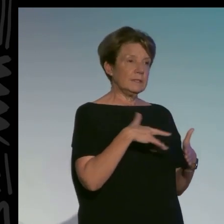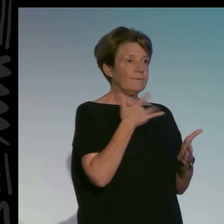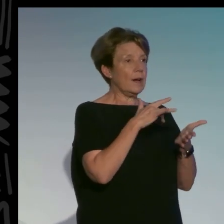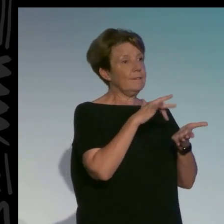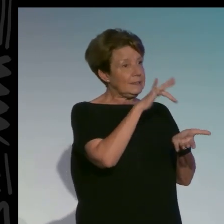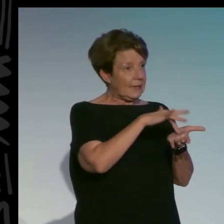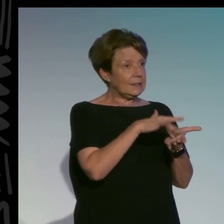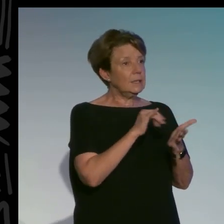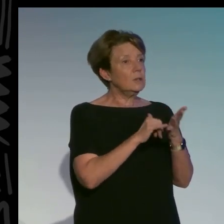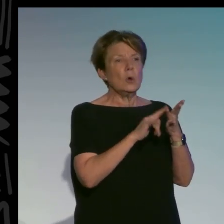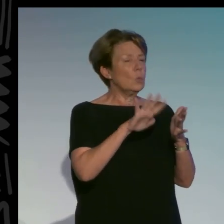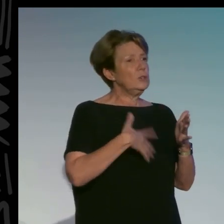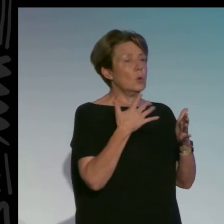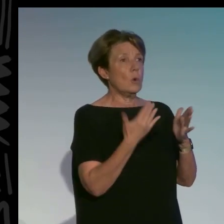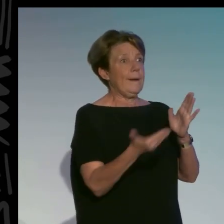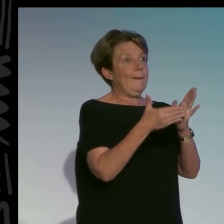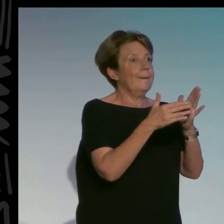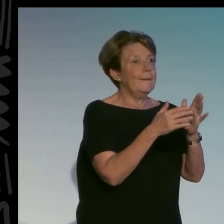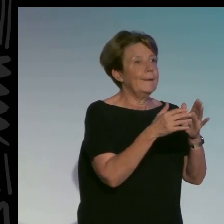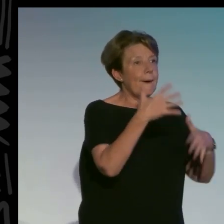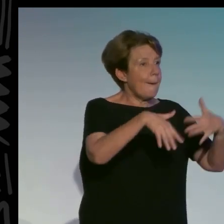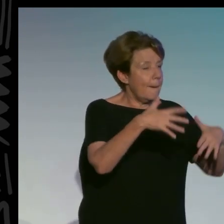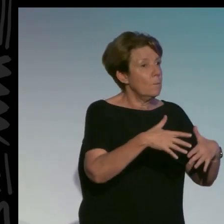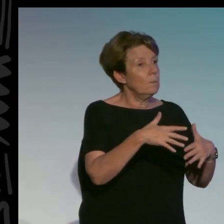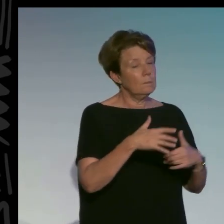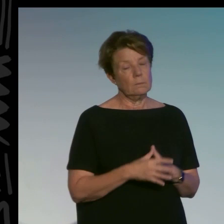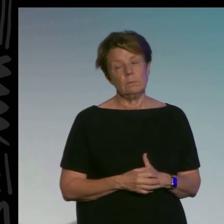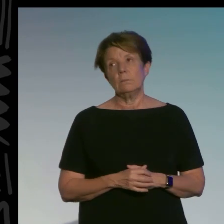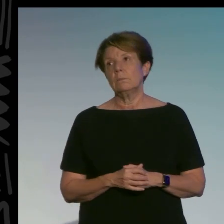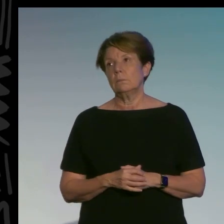unintended consequences and harm. Survivors have told us that